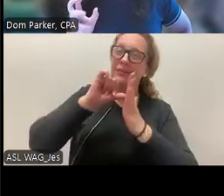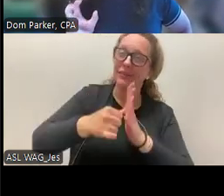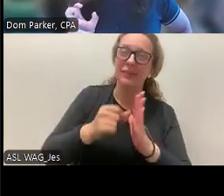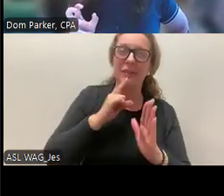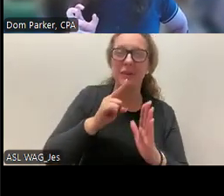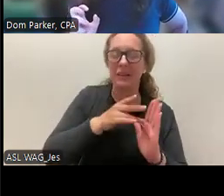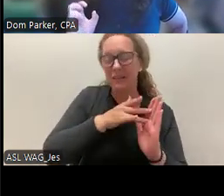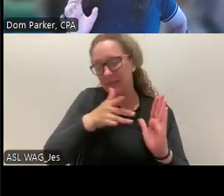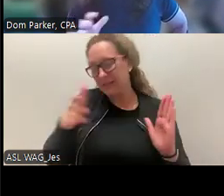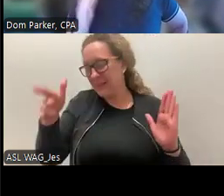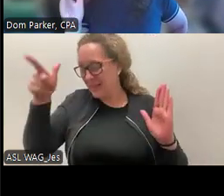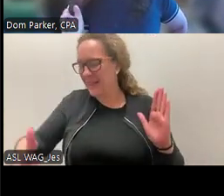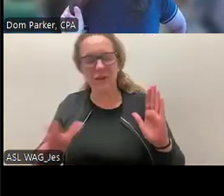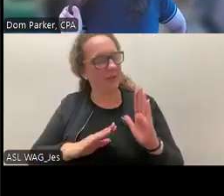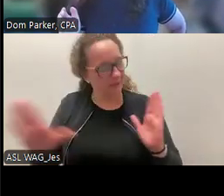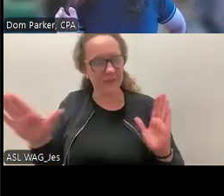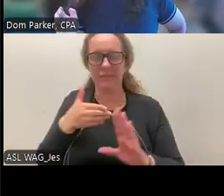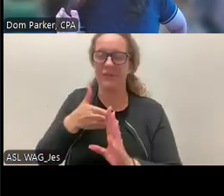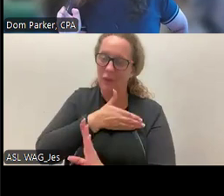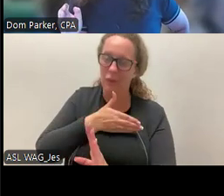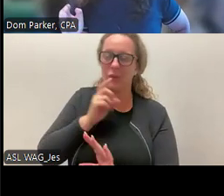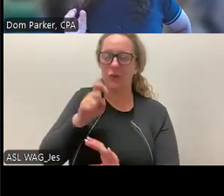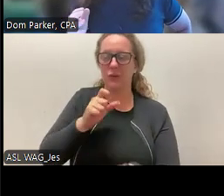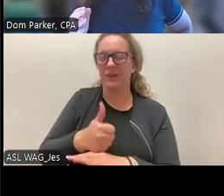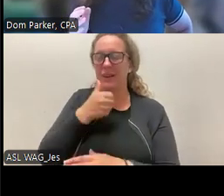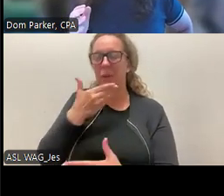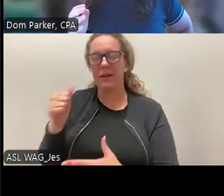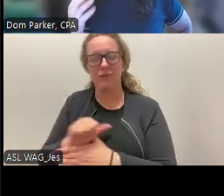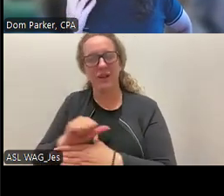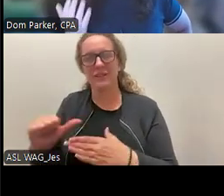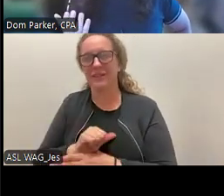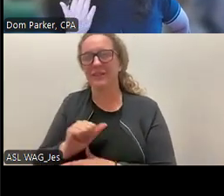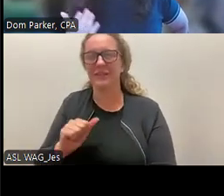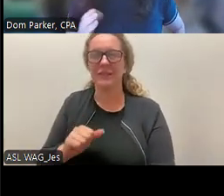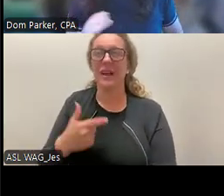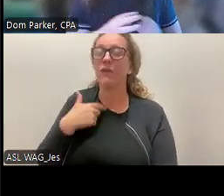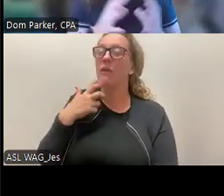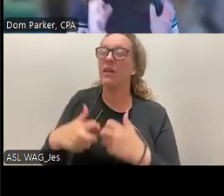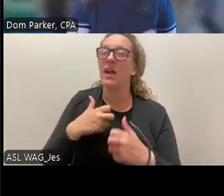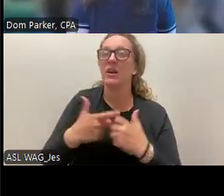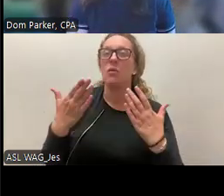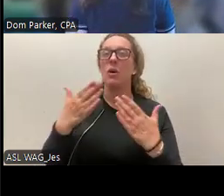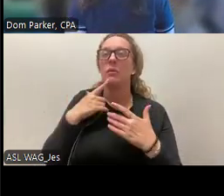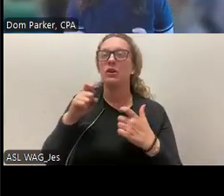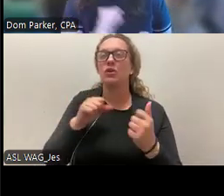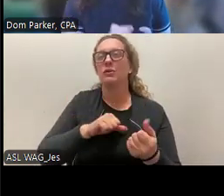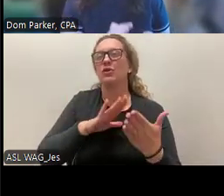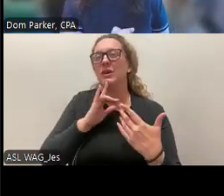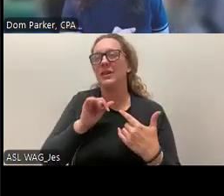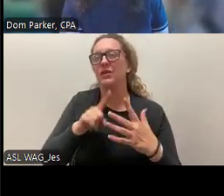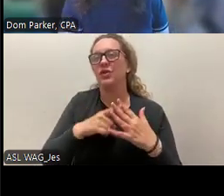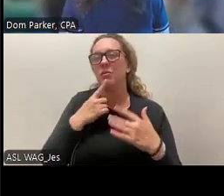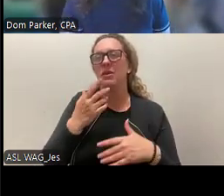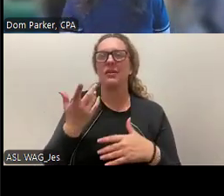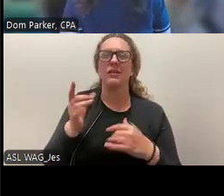best practice. If you're having that issue, I would say this probably should have been addressed at the start, but if it's a core